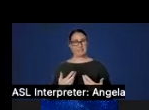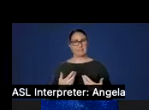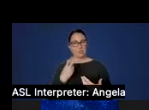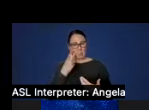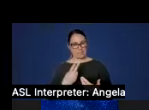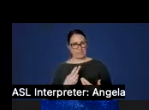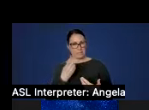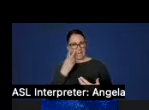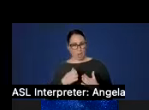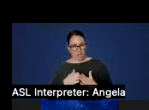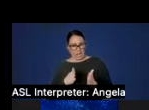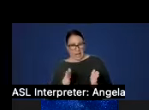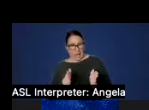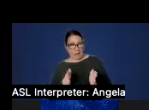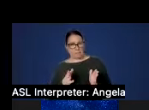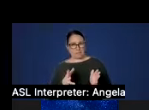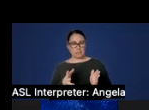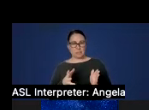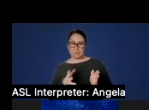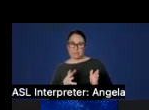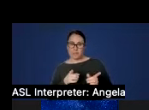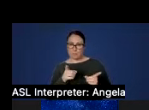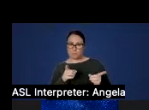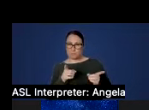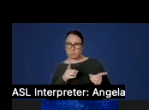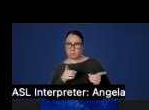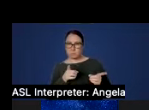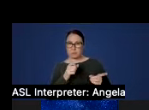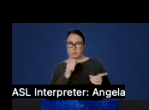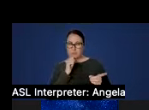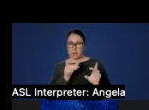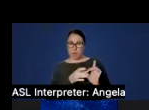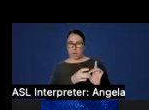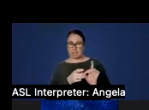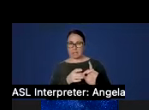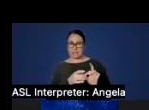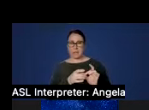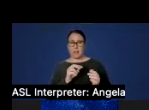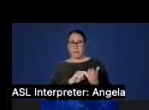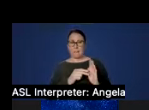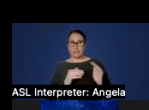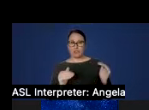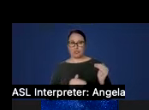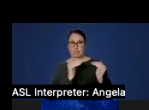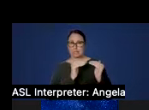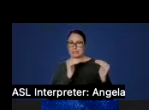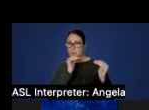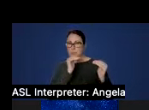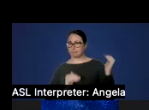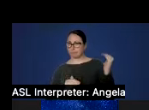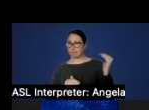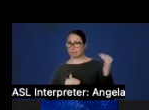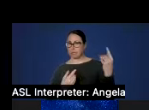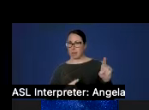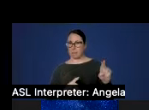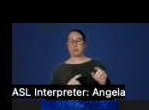and these cracks that, you know, our relatives, like their justice was falling through, was